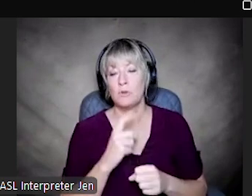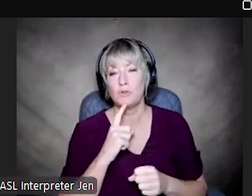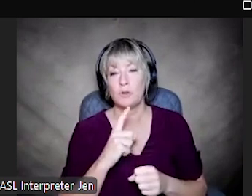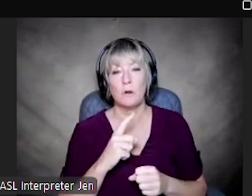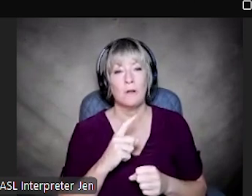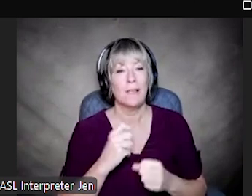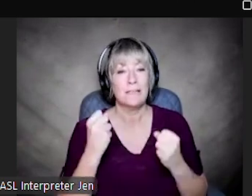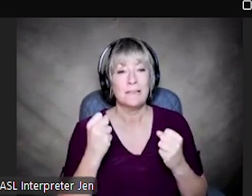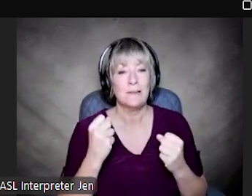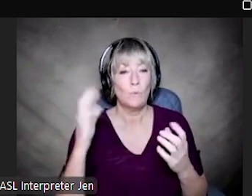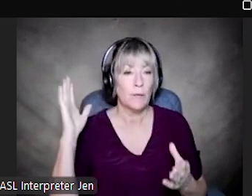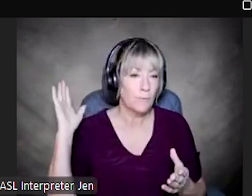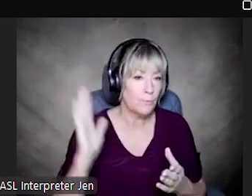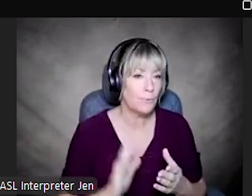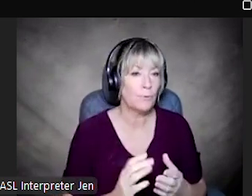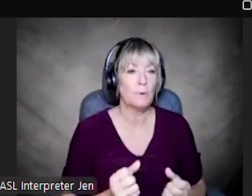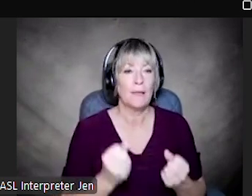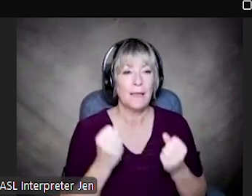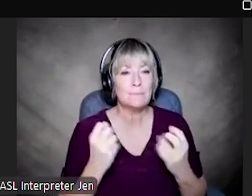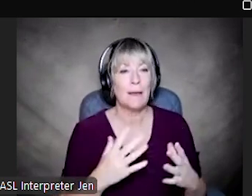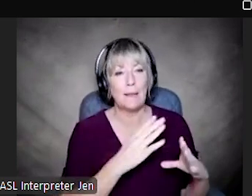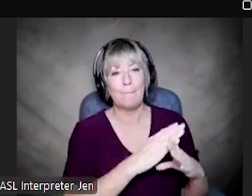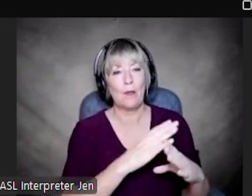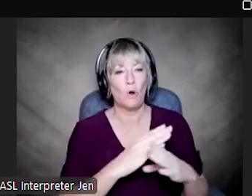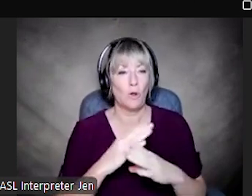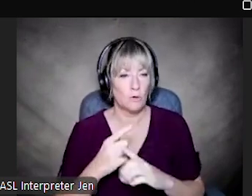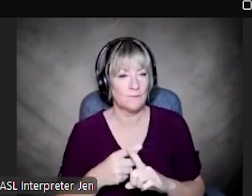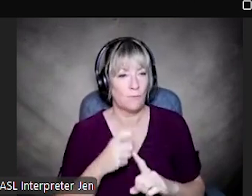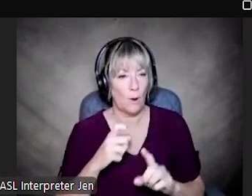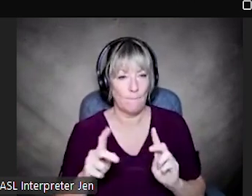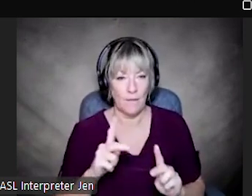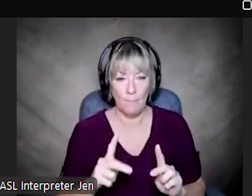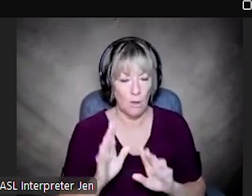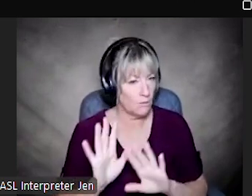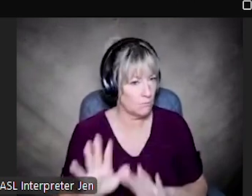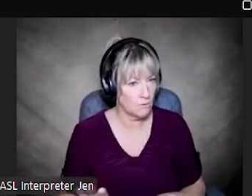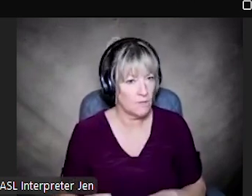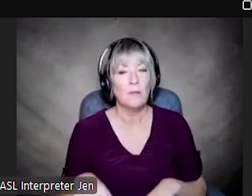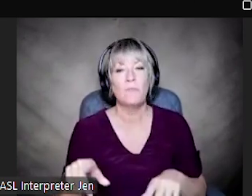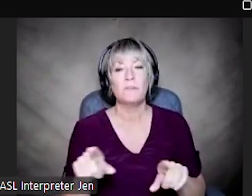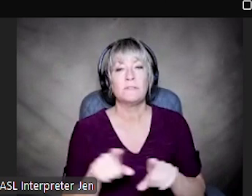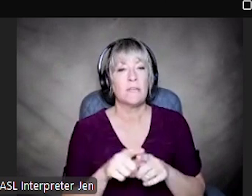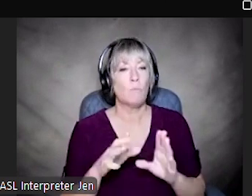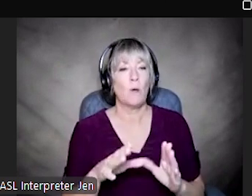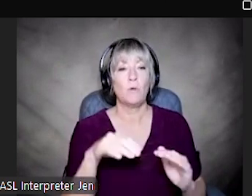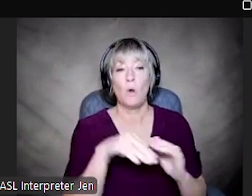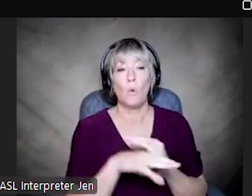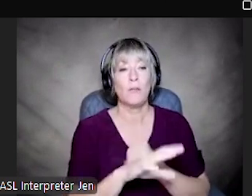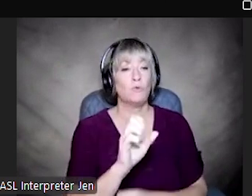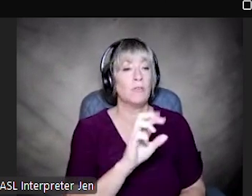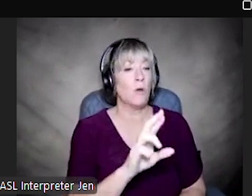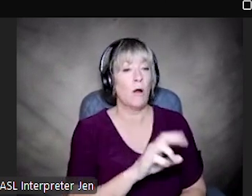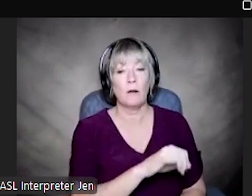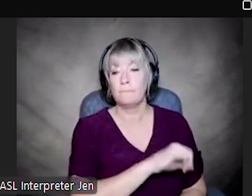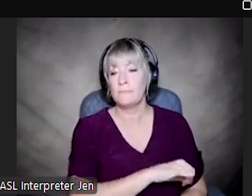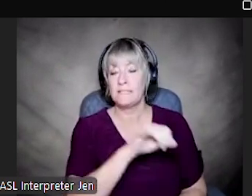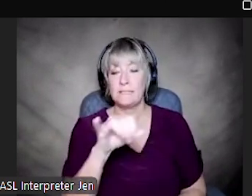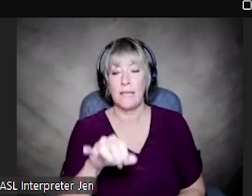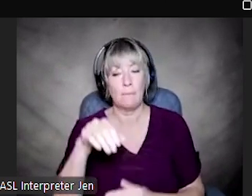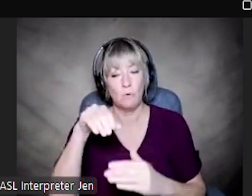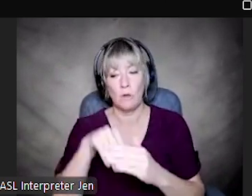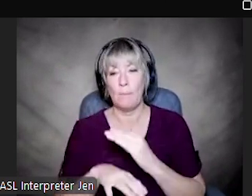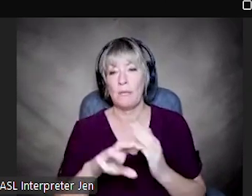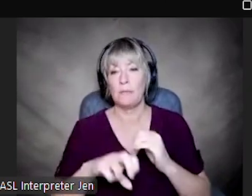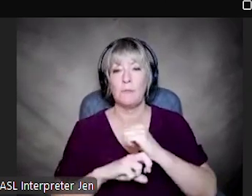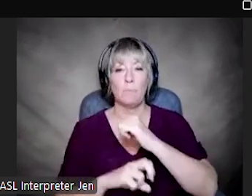many barriers from individuals seeking care as we possibly could. So the same way that you would access an emergency room is the same way that you would access the Bridge